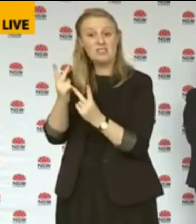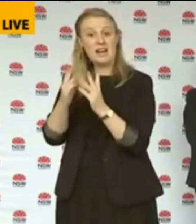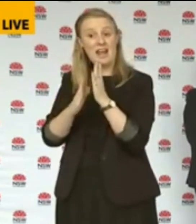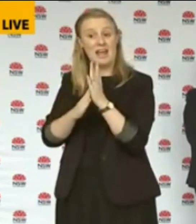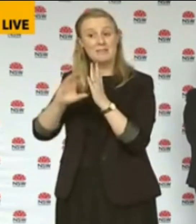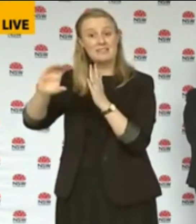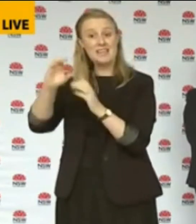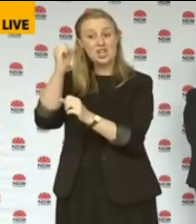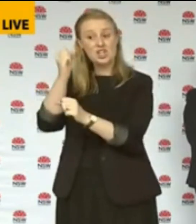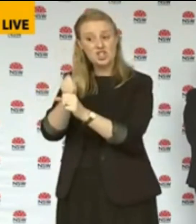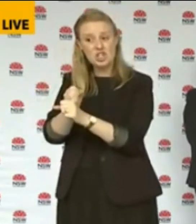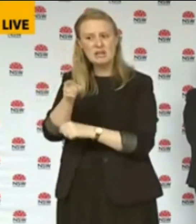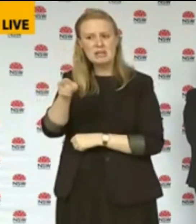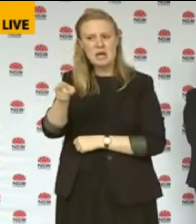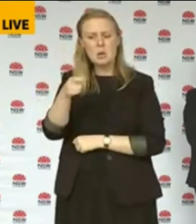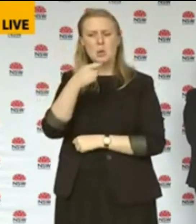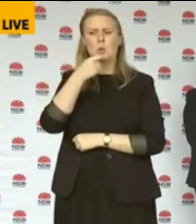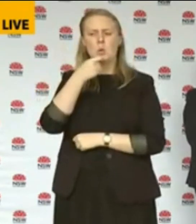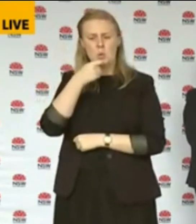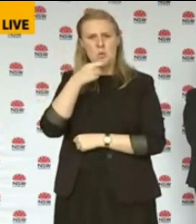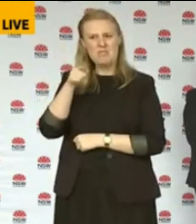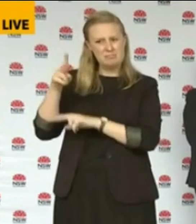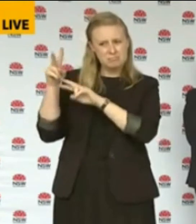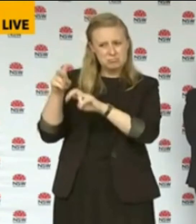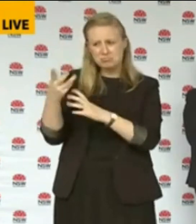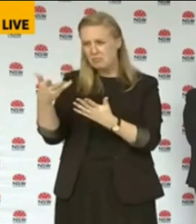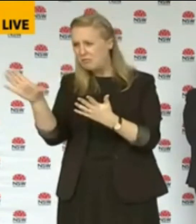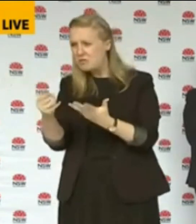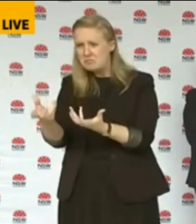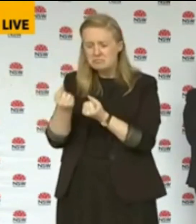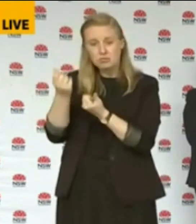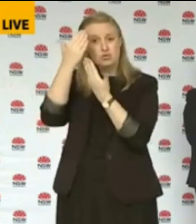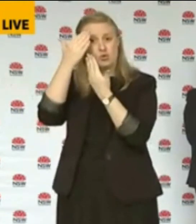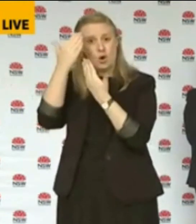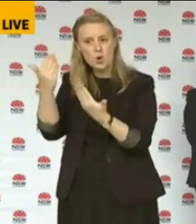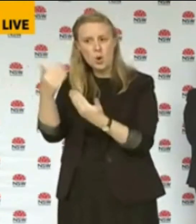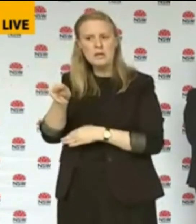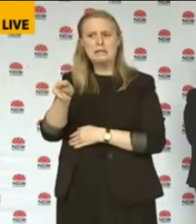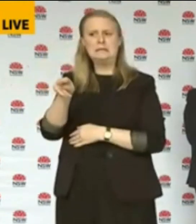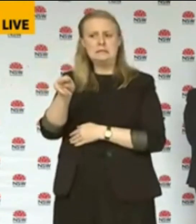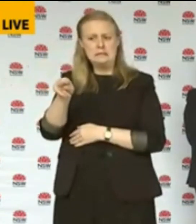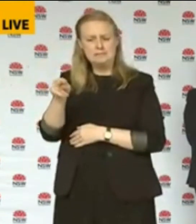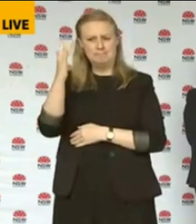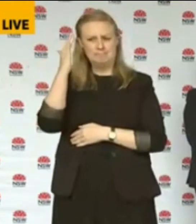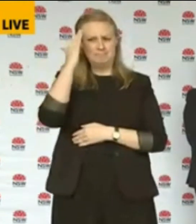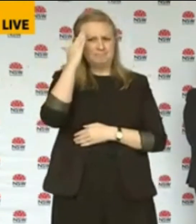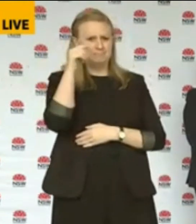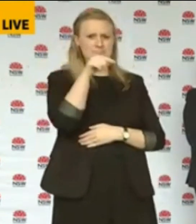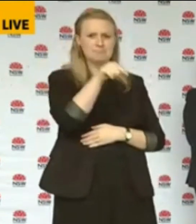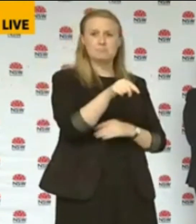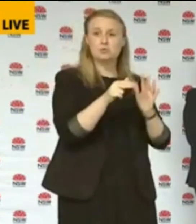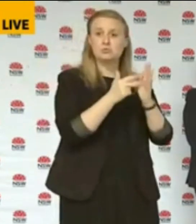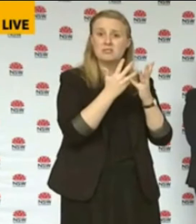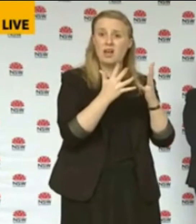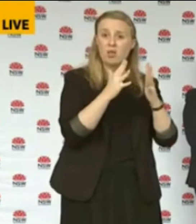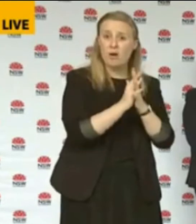is obviously influencing our thinking and Dr. Chant and her public health team's thinking about what we should be doing to keep New South Wales safe